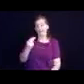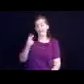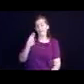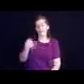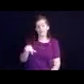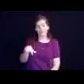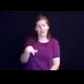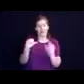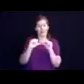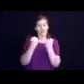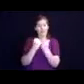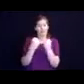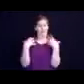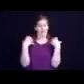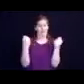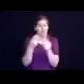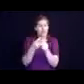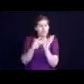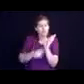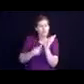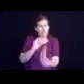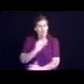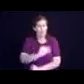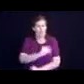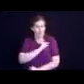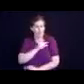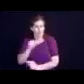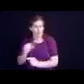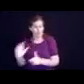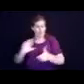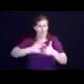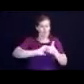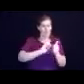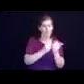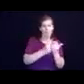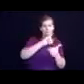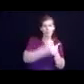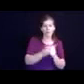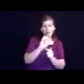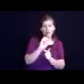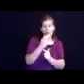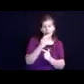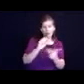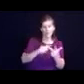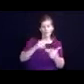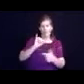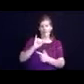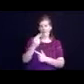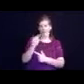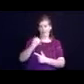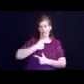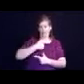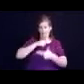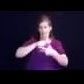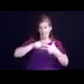and Quality. We're working together with Project Echo and with the IHI ourselves, and we are